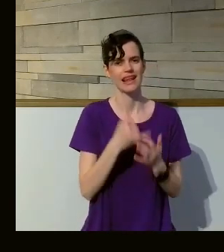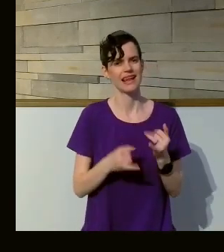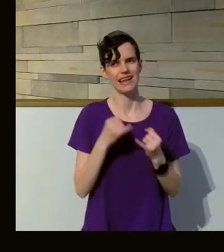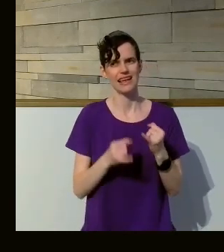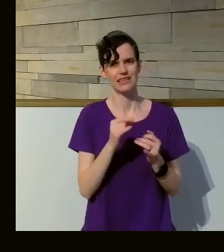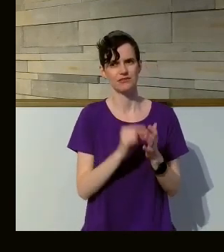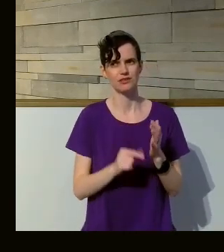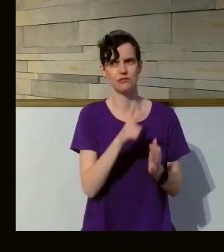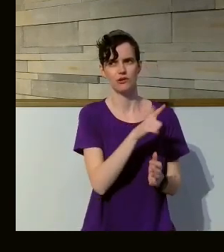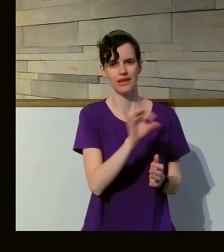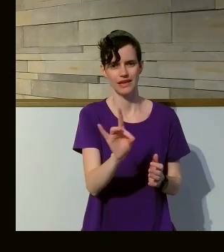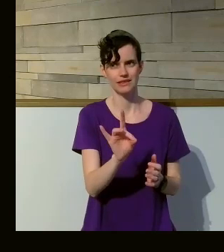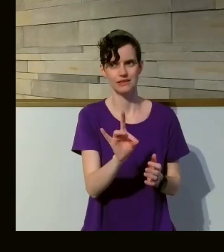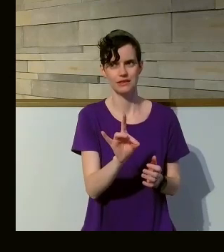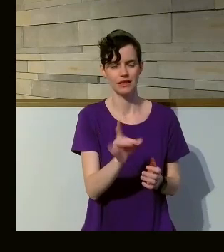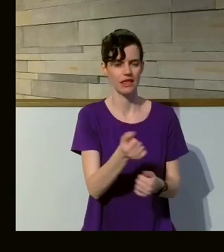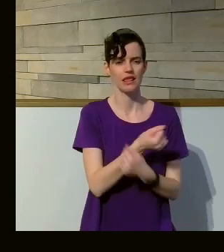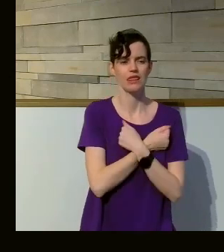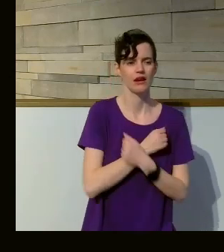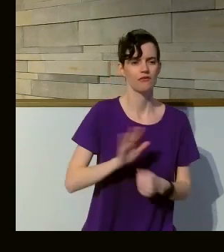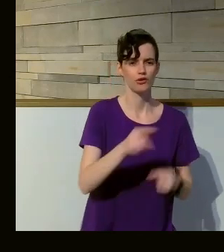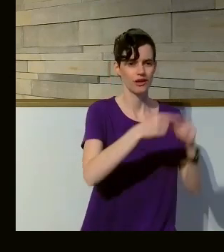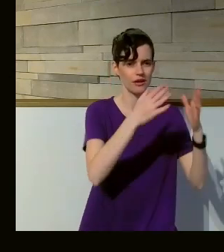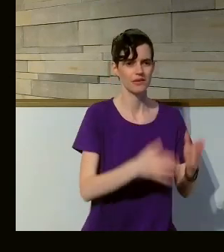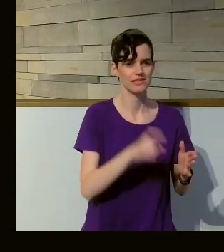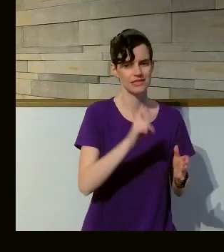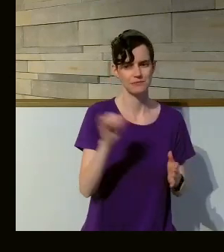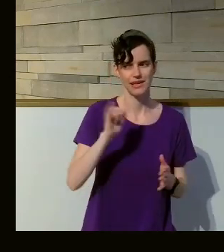verse 48, love your enemies, be